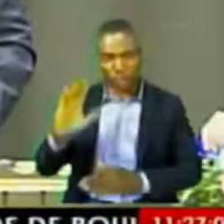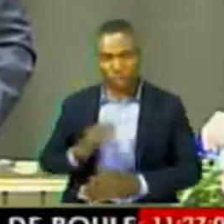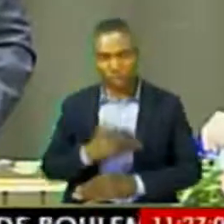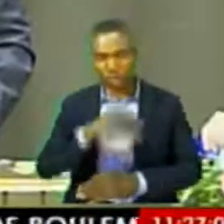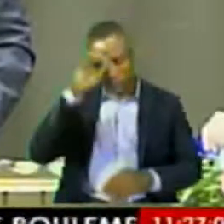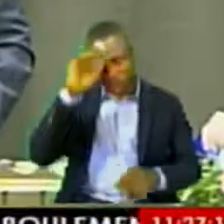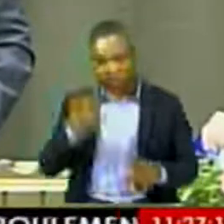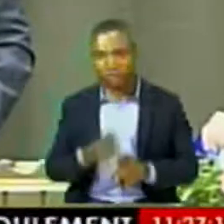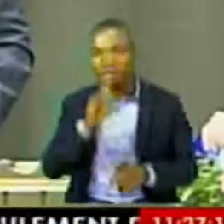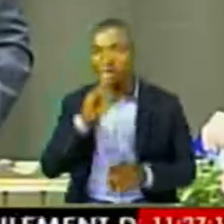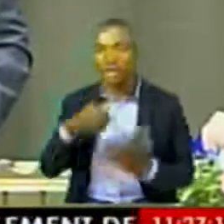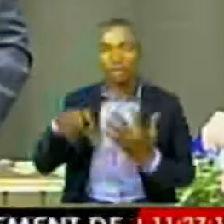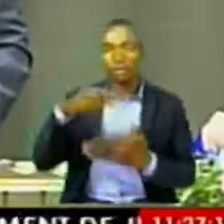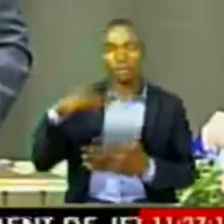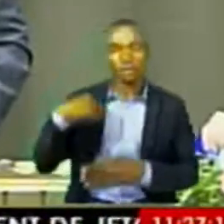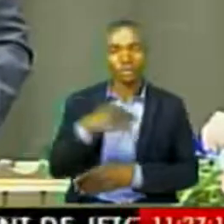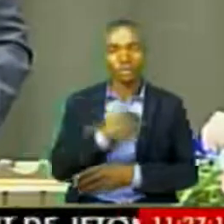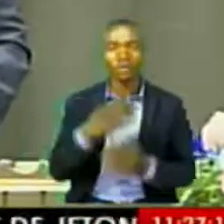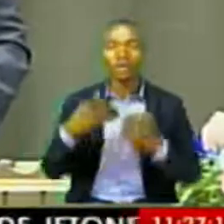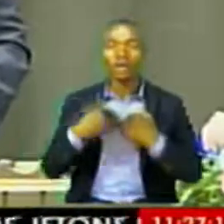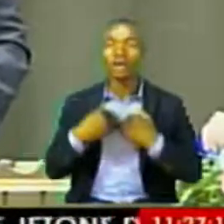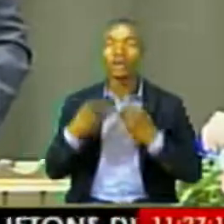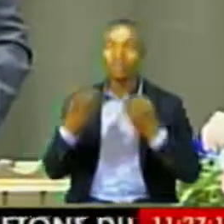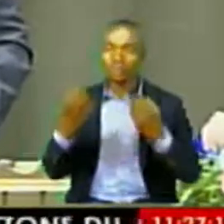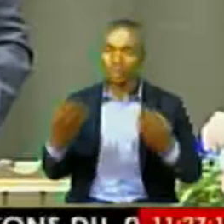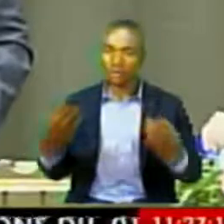Let us pray for our brother.